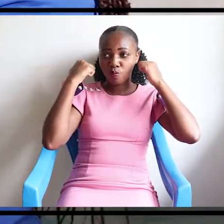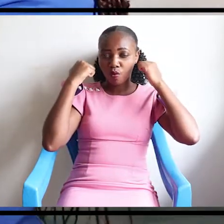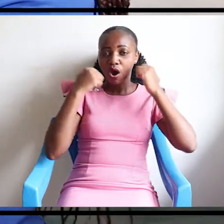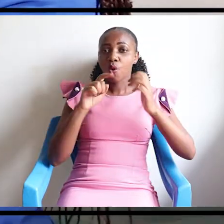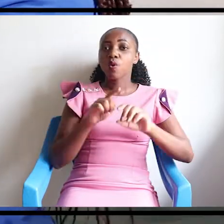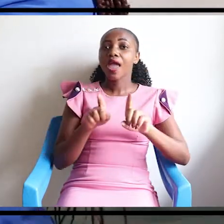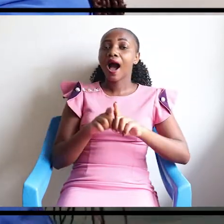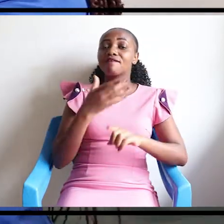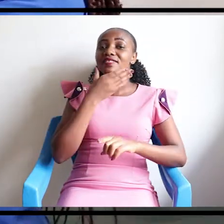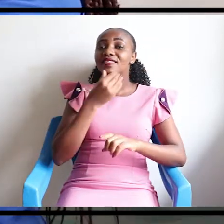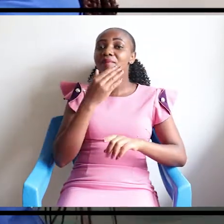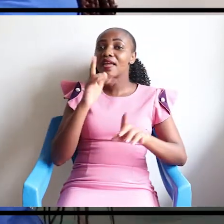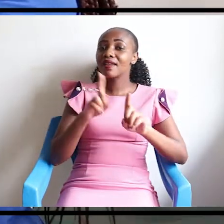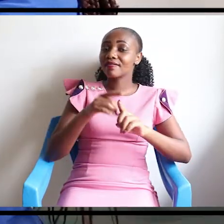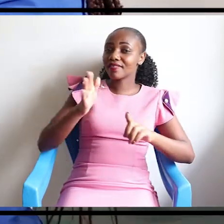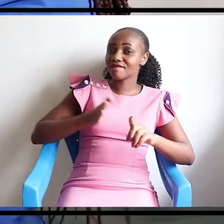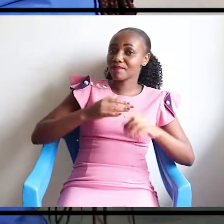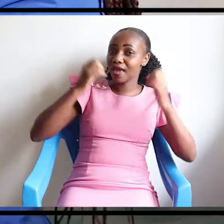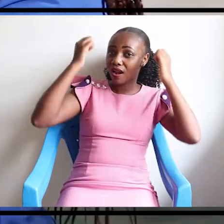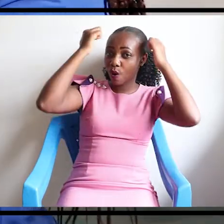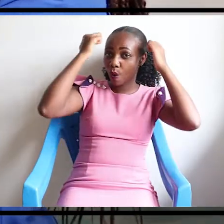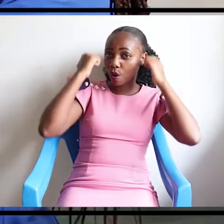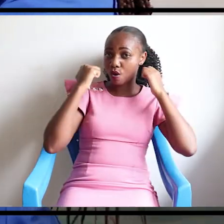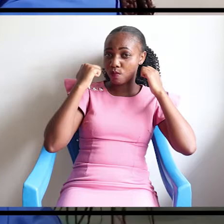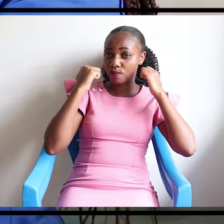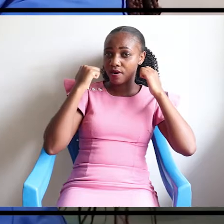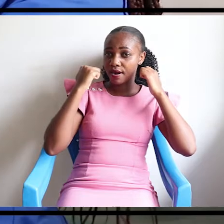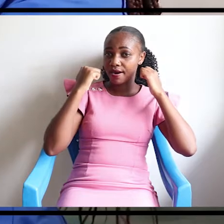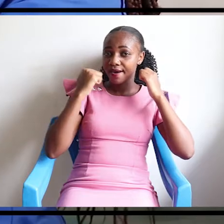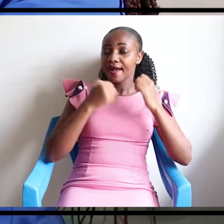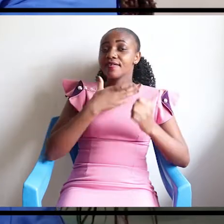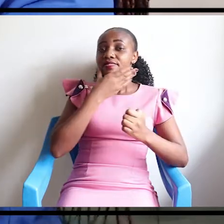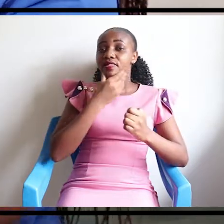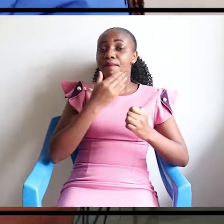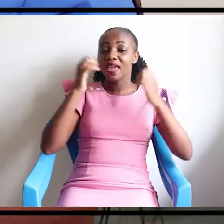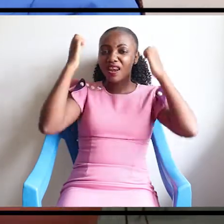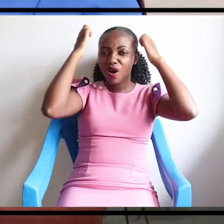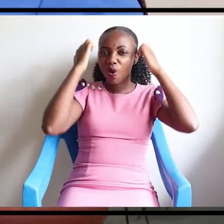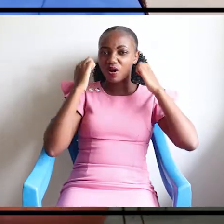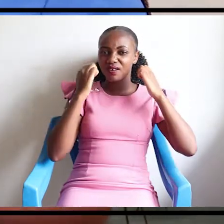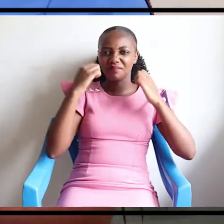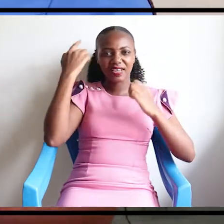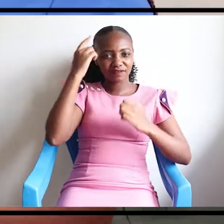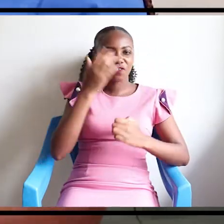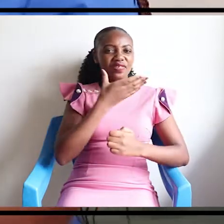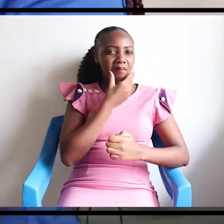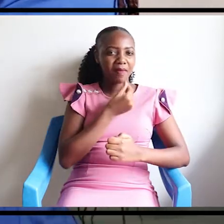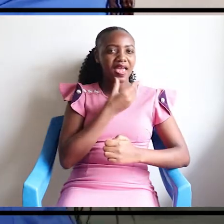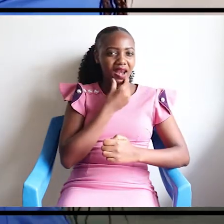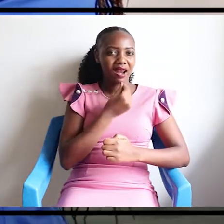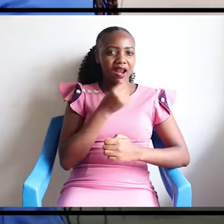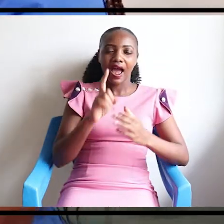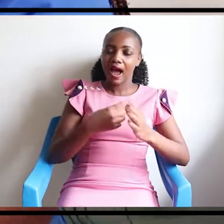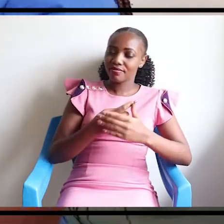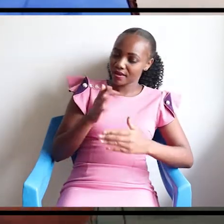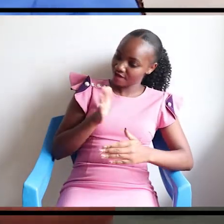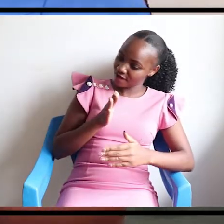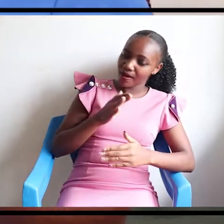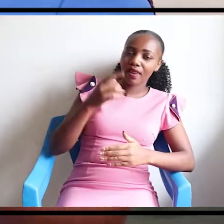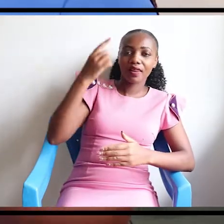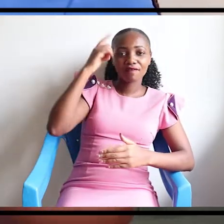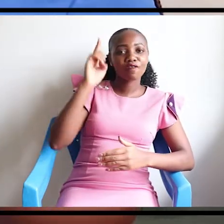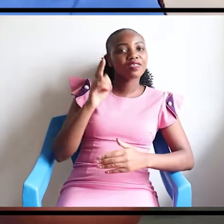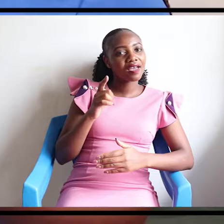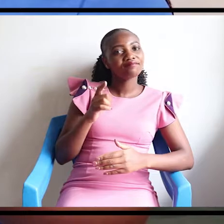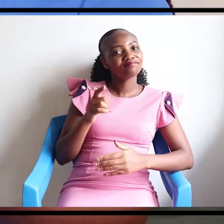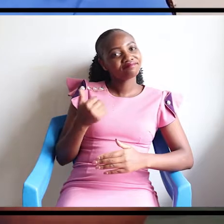male condom and we have the female condom. The male condom, of course, is for the male partner, and the female condom is for the